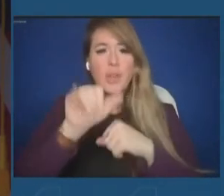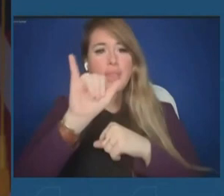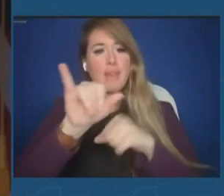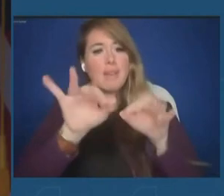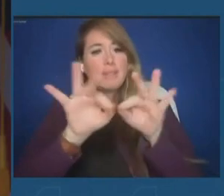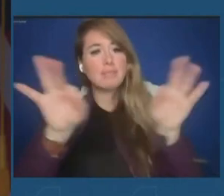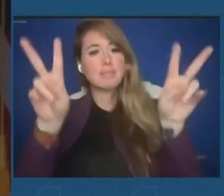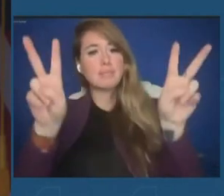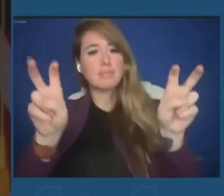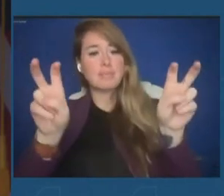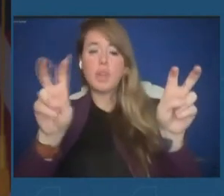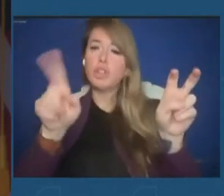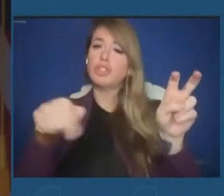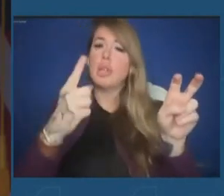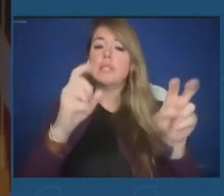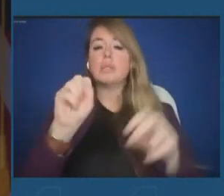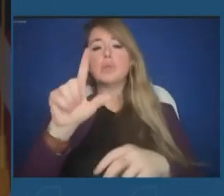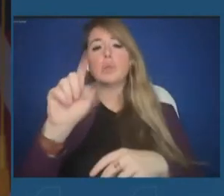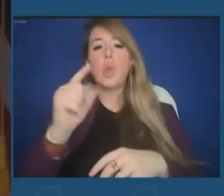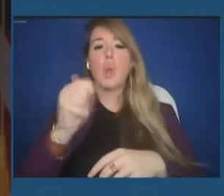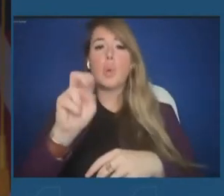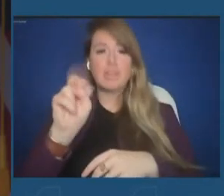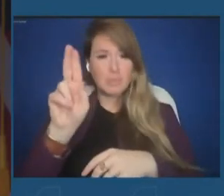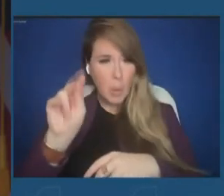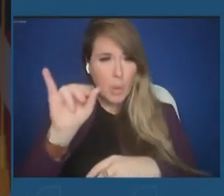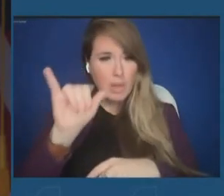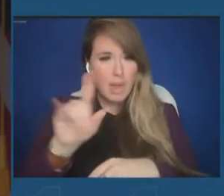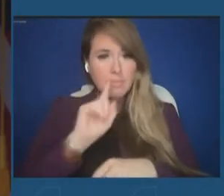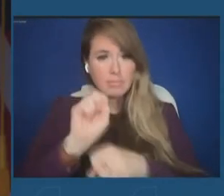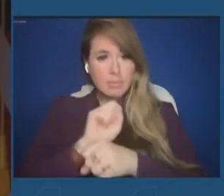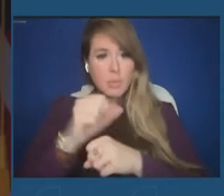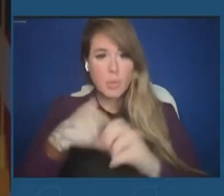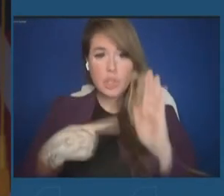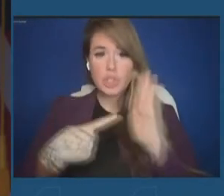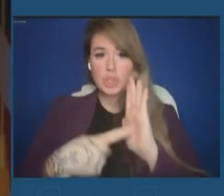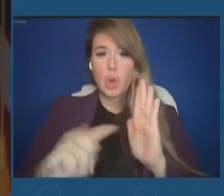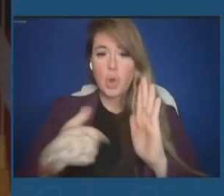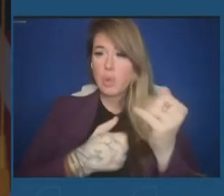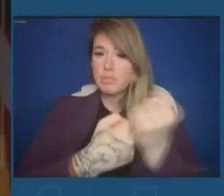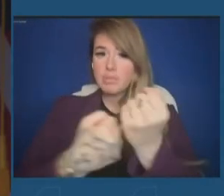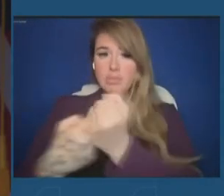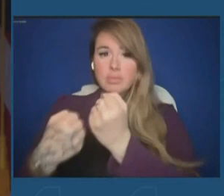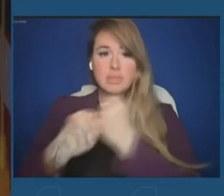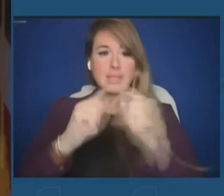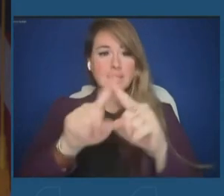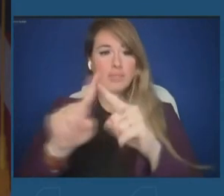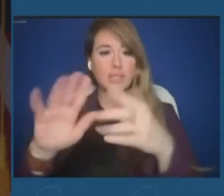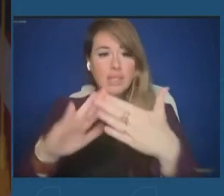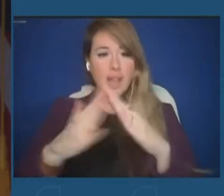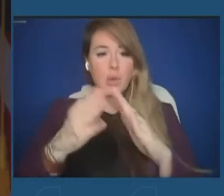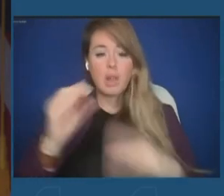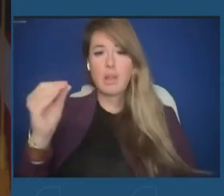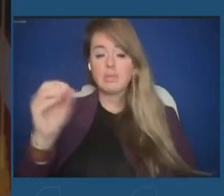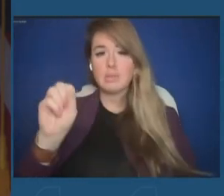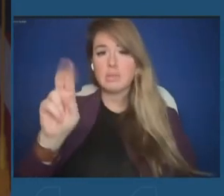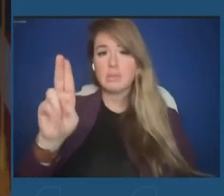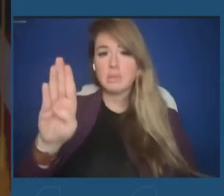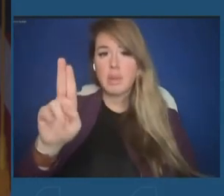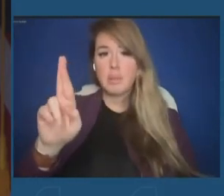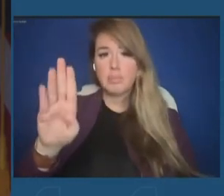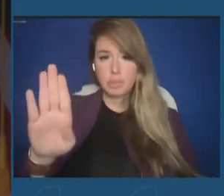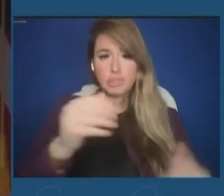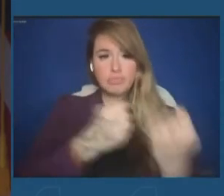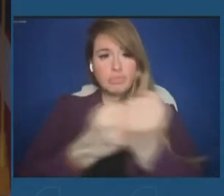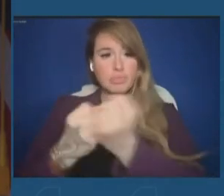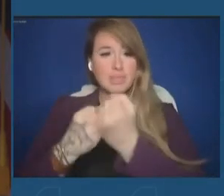of good neighbors. It was not just a city, it's what we did in neighboring towns and suburbs. So this will go down